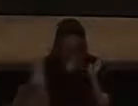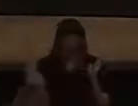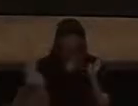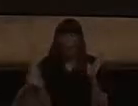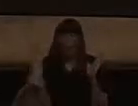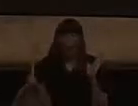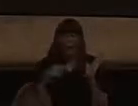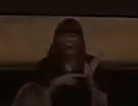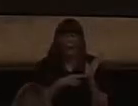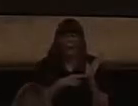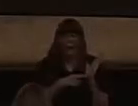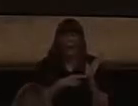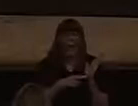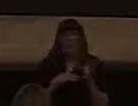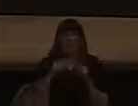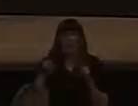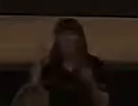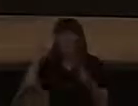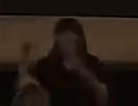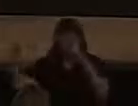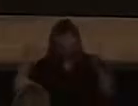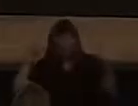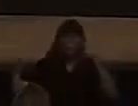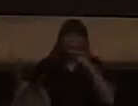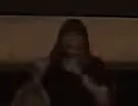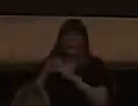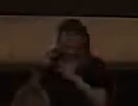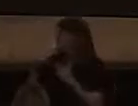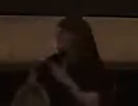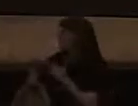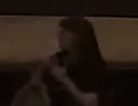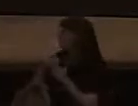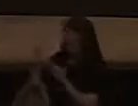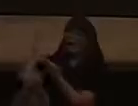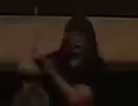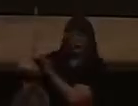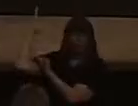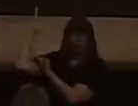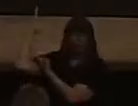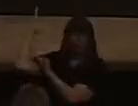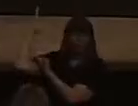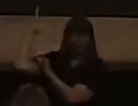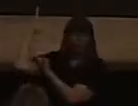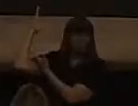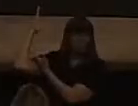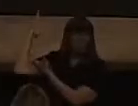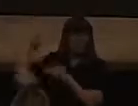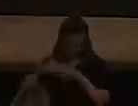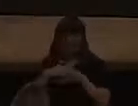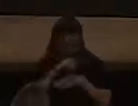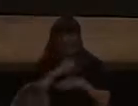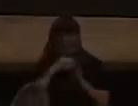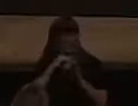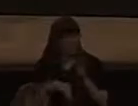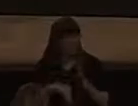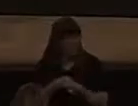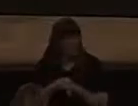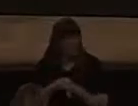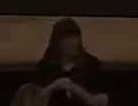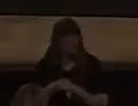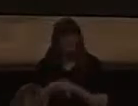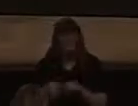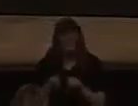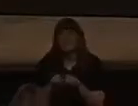primarily because I'm visual, and this is my note-taking, so my note cards are the slides. And we're also